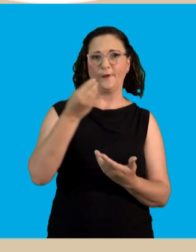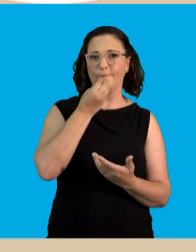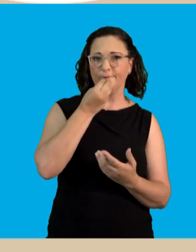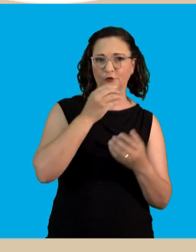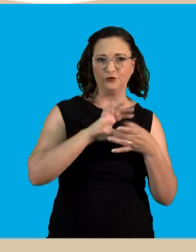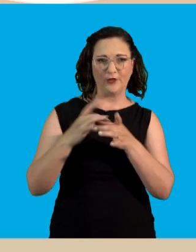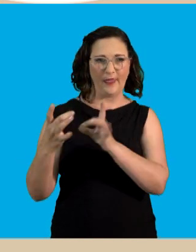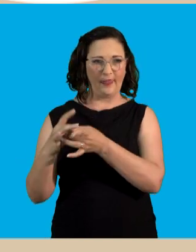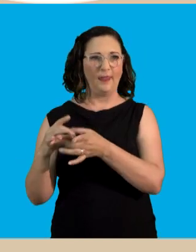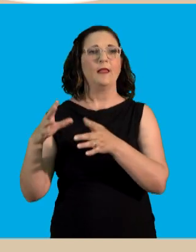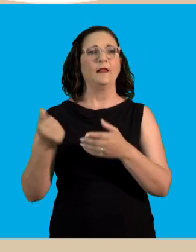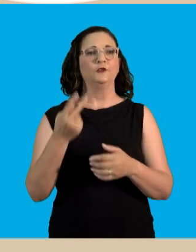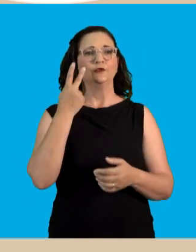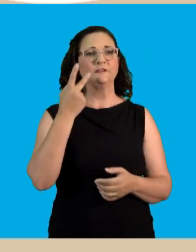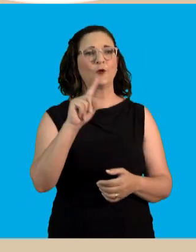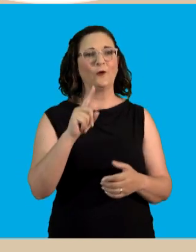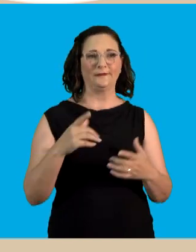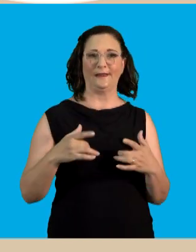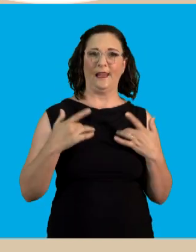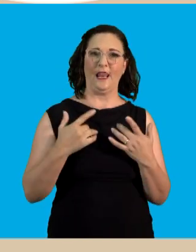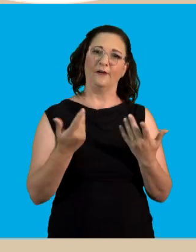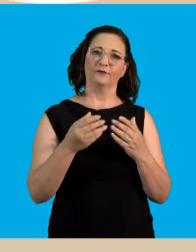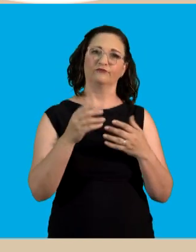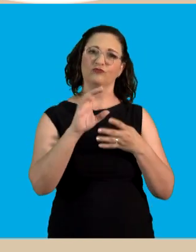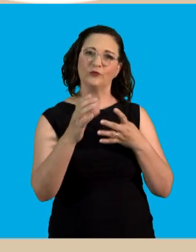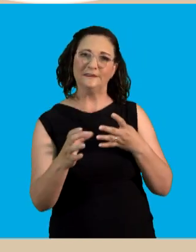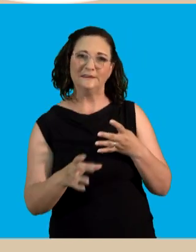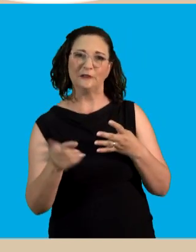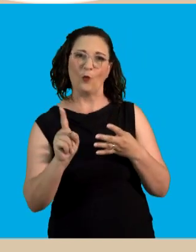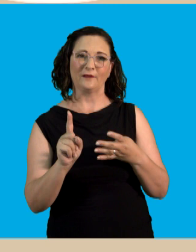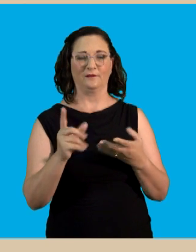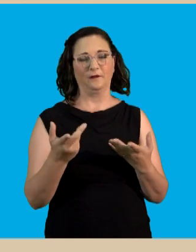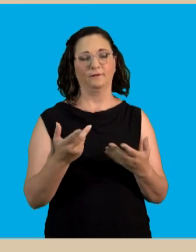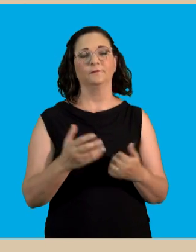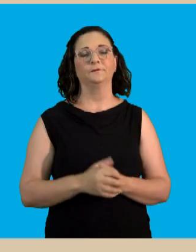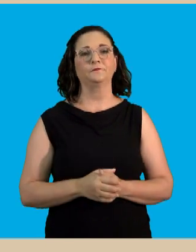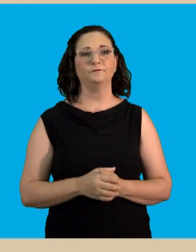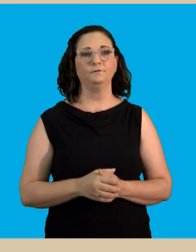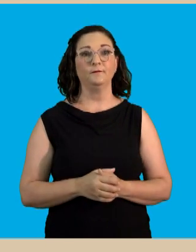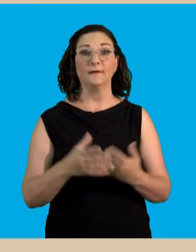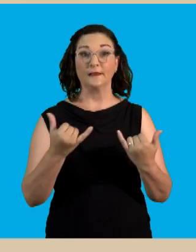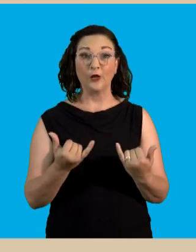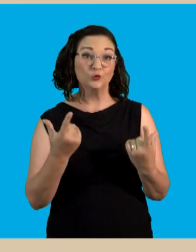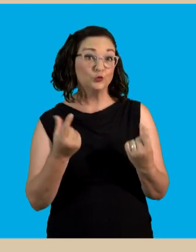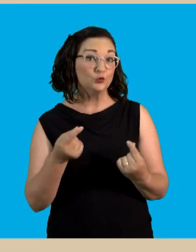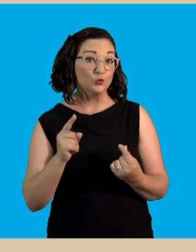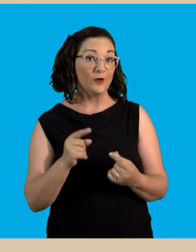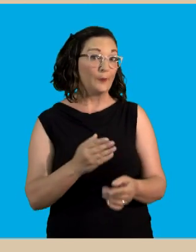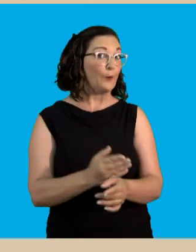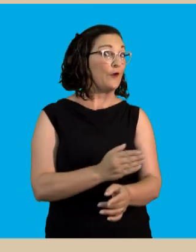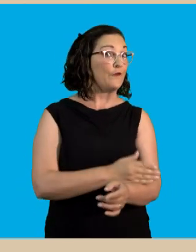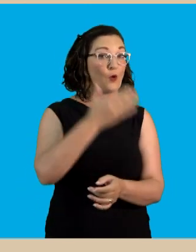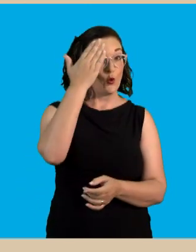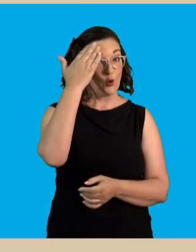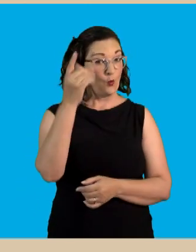the conditions for life on Earth. Now, in order for us to do that, let us look at your